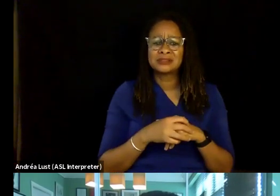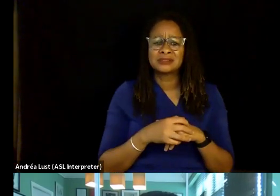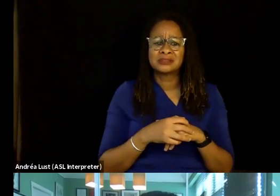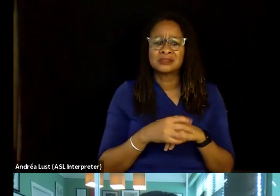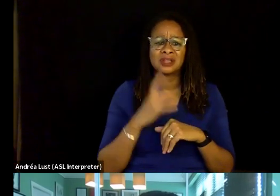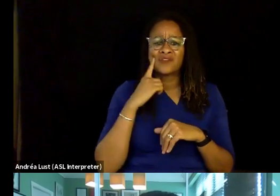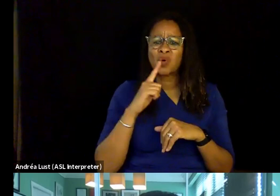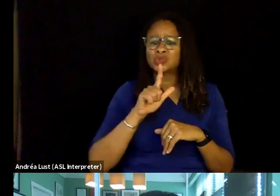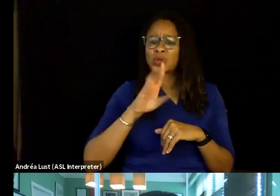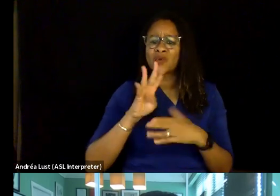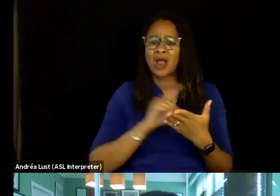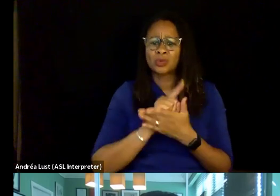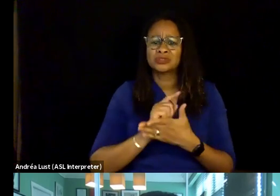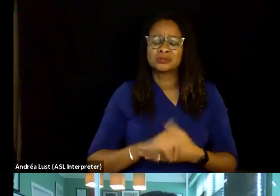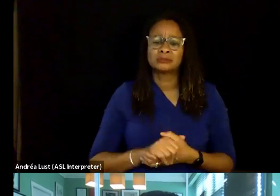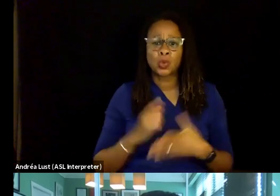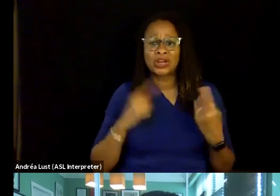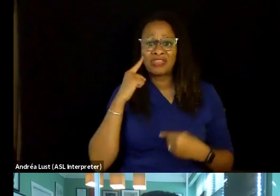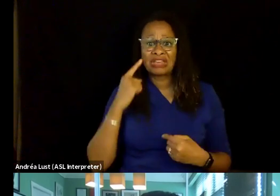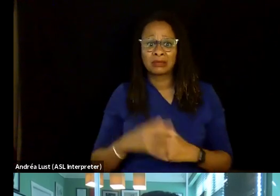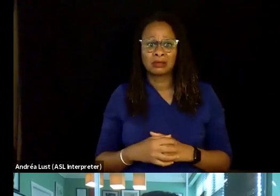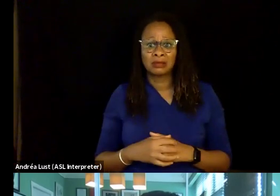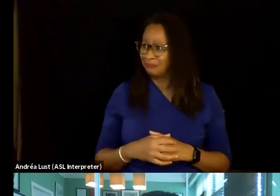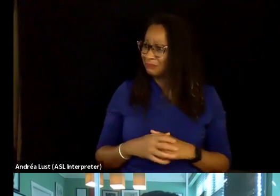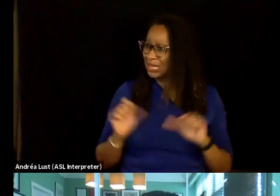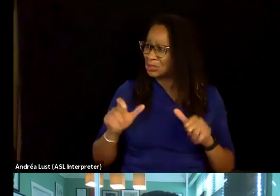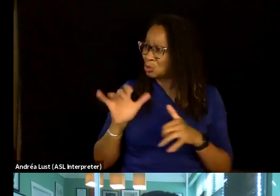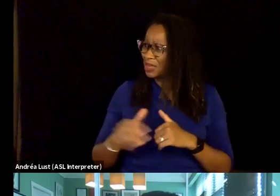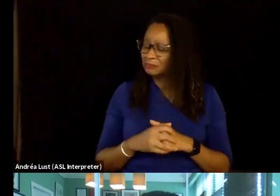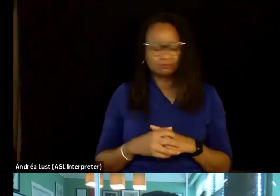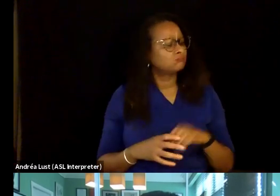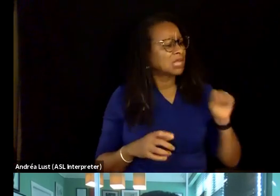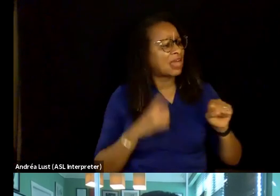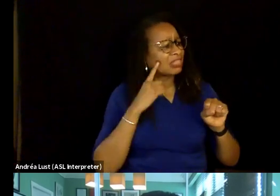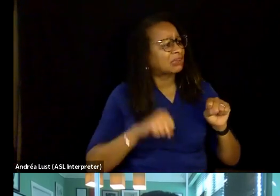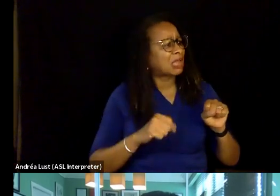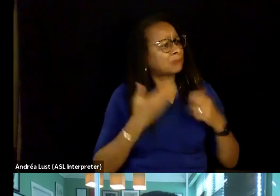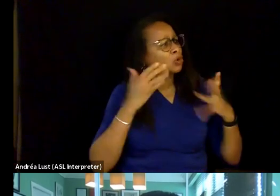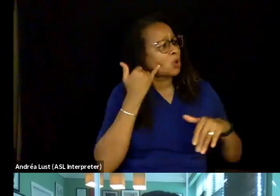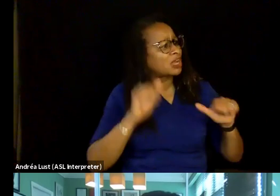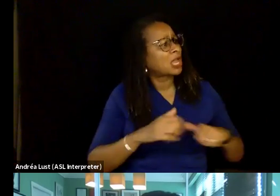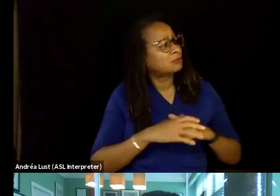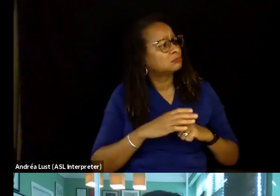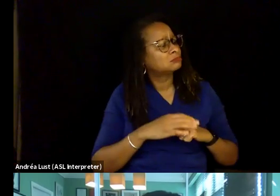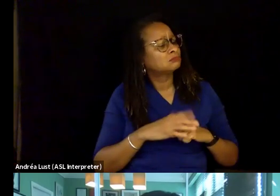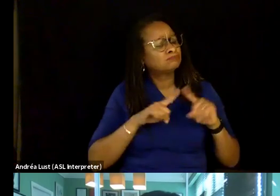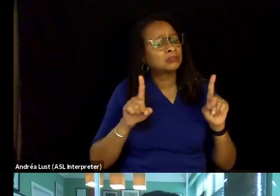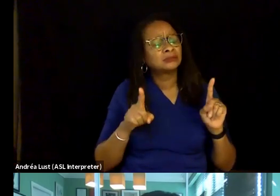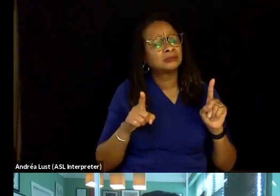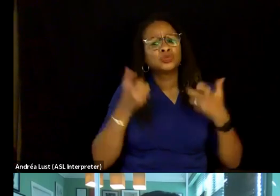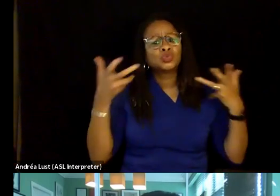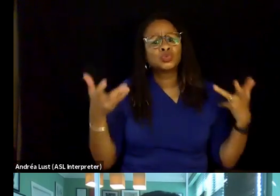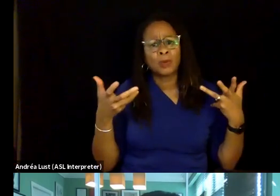like 24 hours. What do you think? She goes, can you do that? I said, yeah, I think I can do that. I don't know if I can do it. I don't know, you know, because there's so